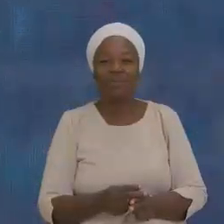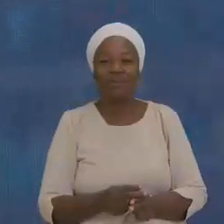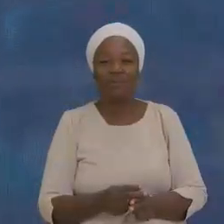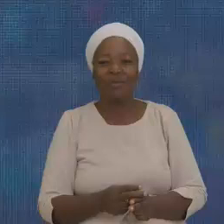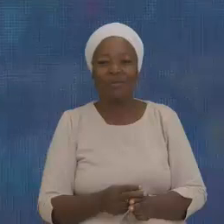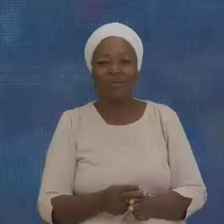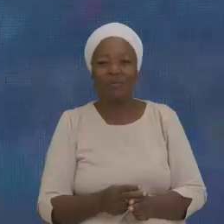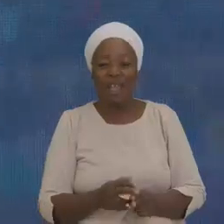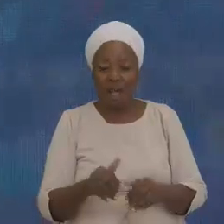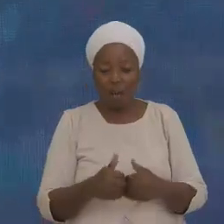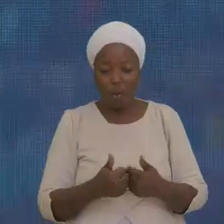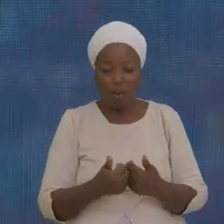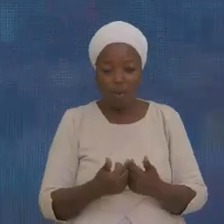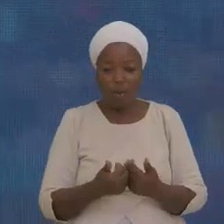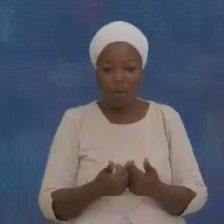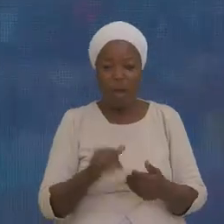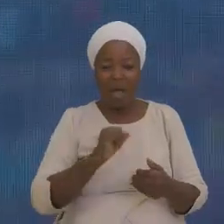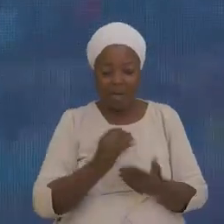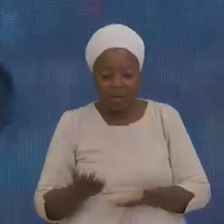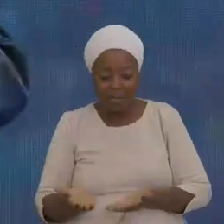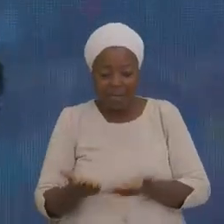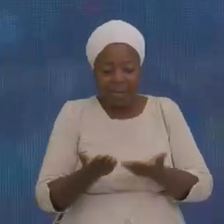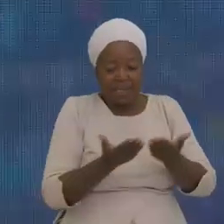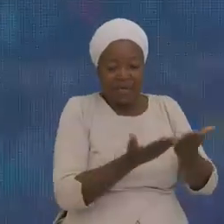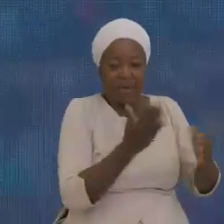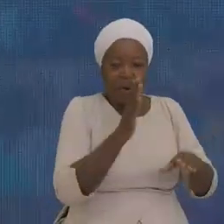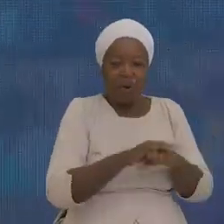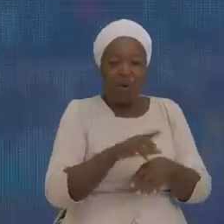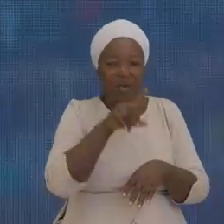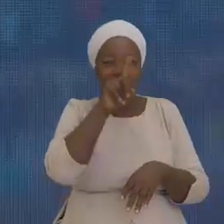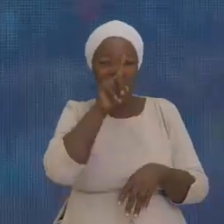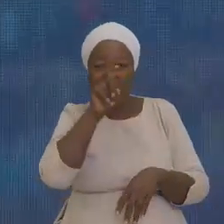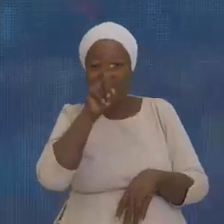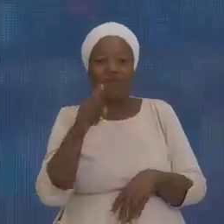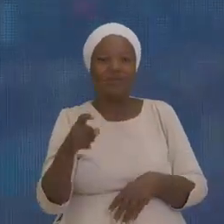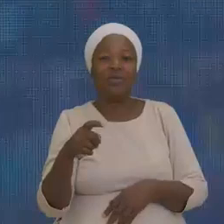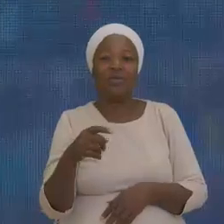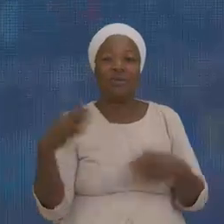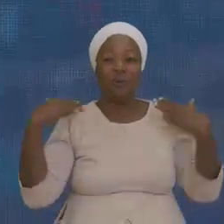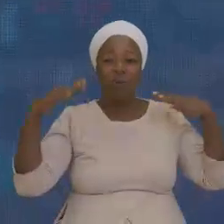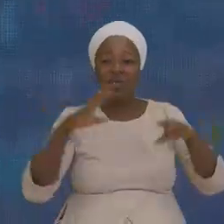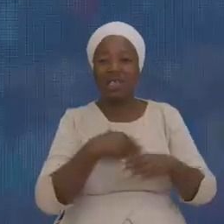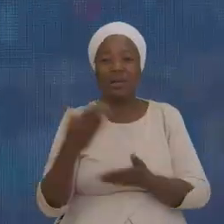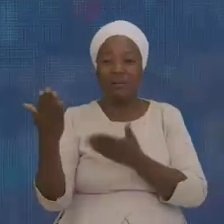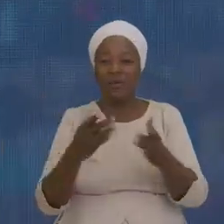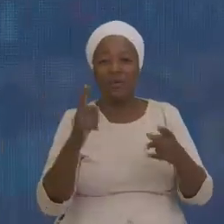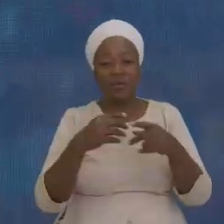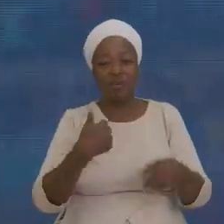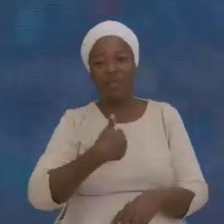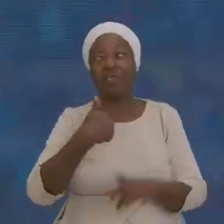How I bear you on eagle's wings, and I brought you to myself.